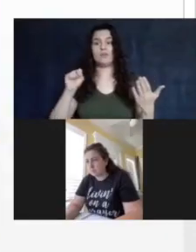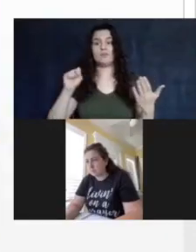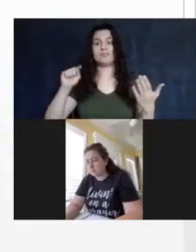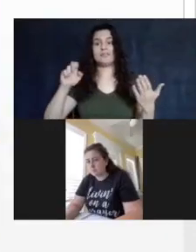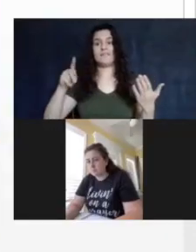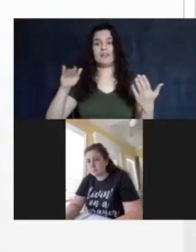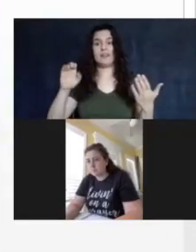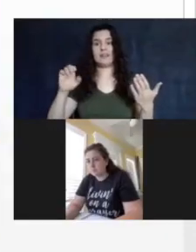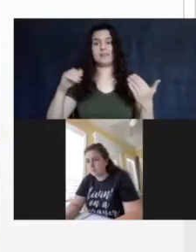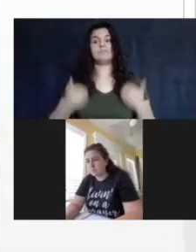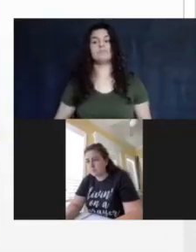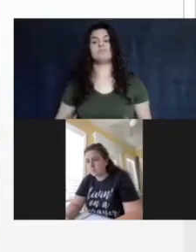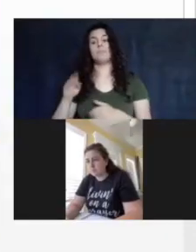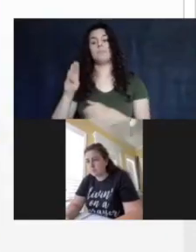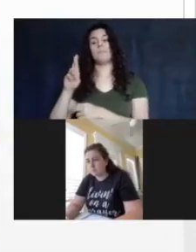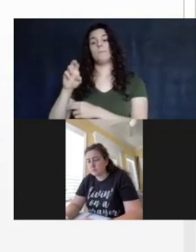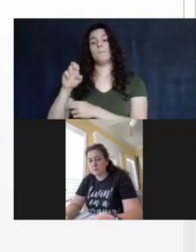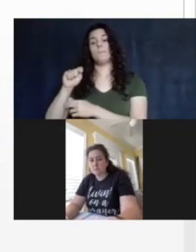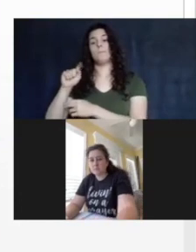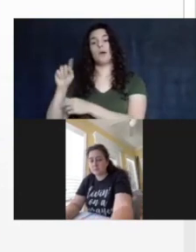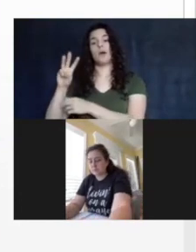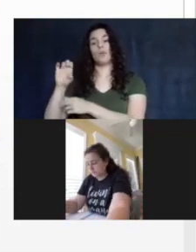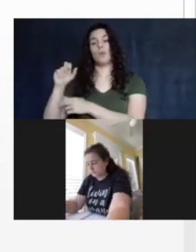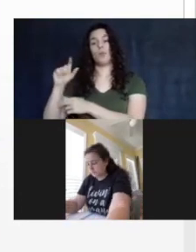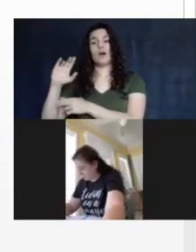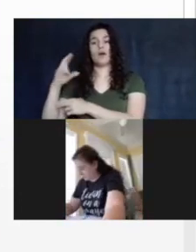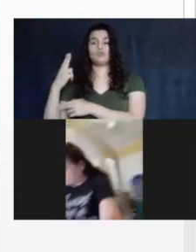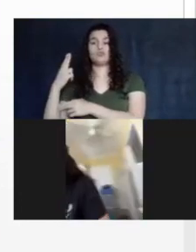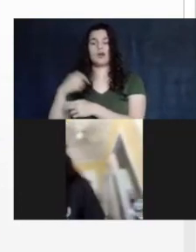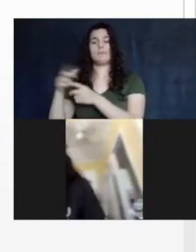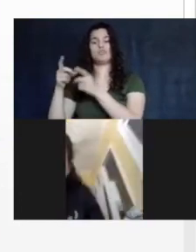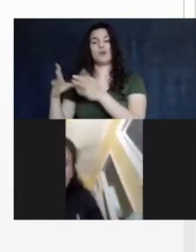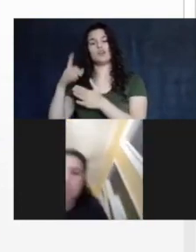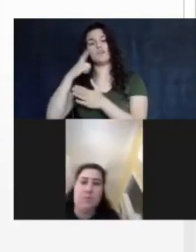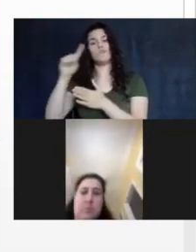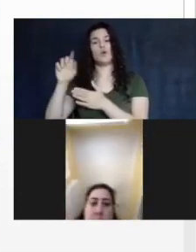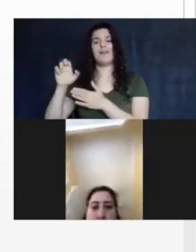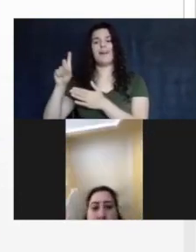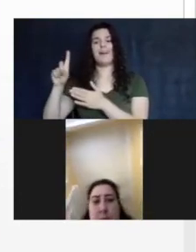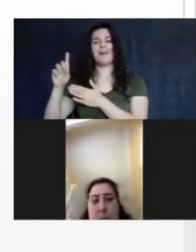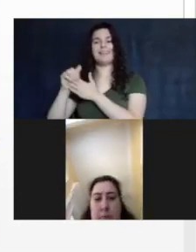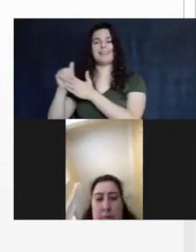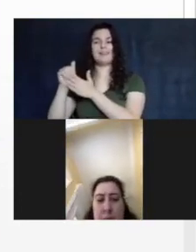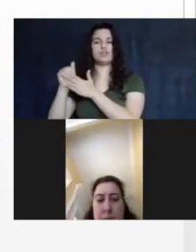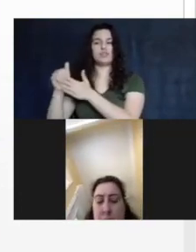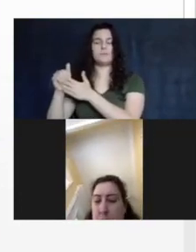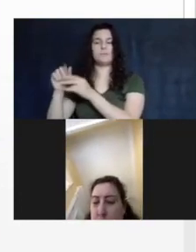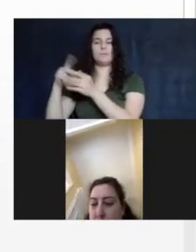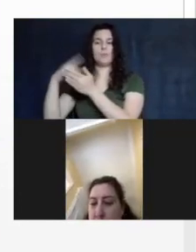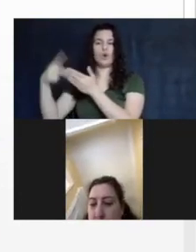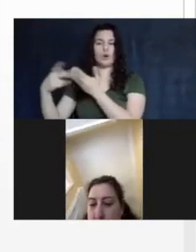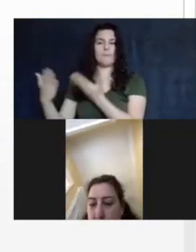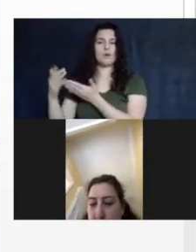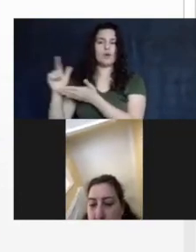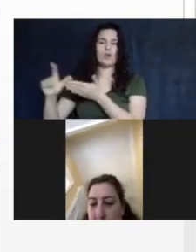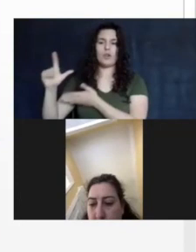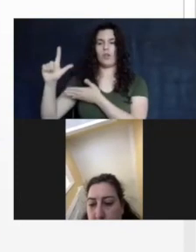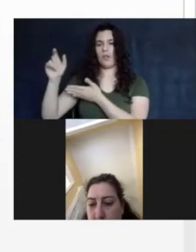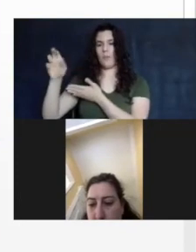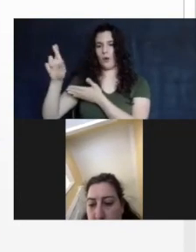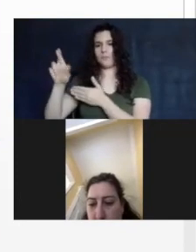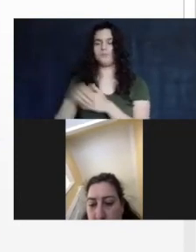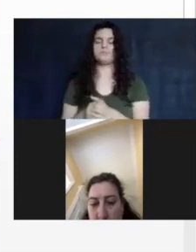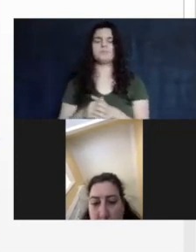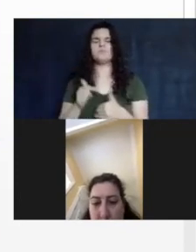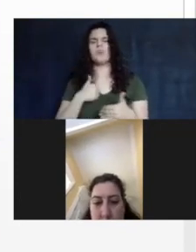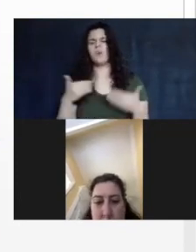My name is Brett Welch, and I'm the director of Ed Leadership Program here at Lamar. And I'm going to walk you through